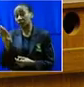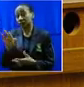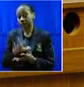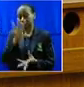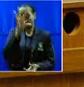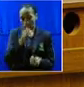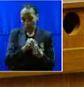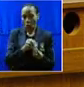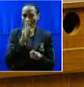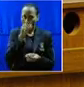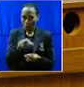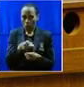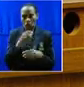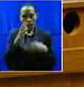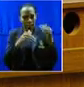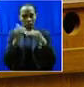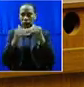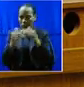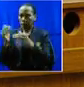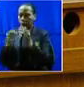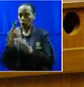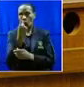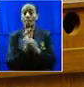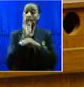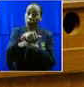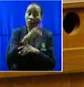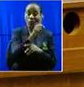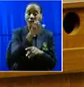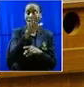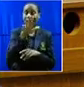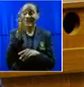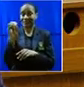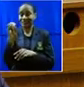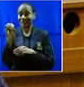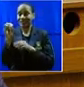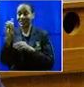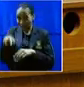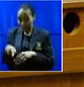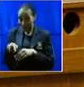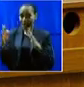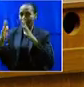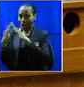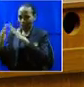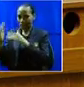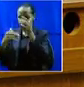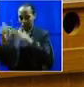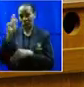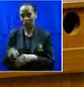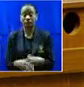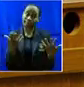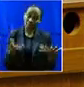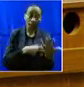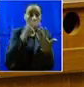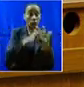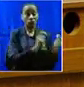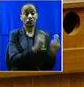will produce more than 190,000 housing units. Transport projects